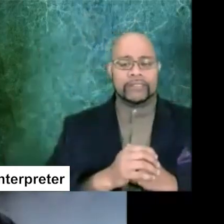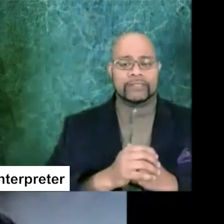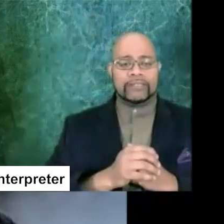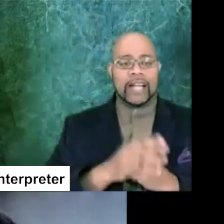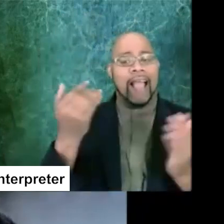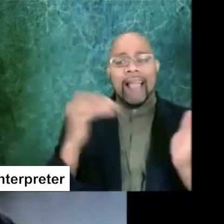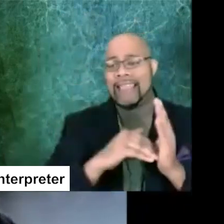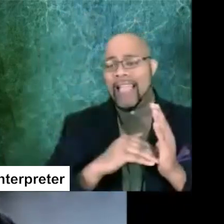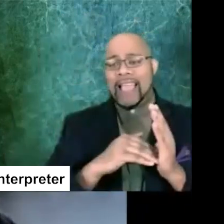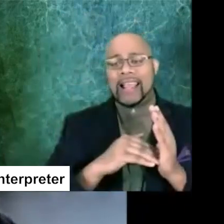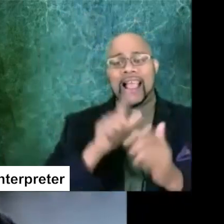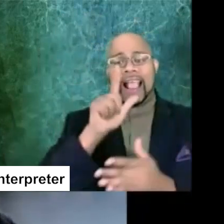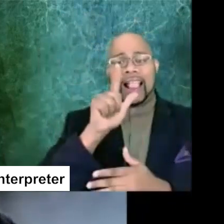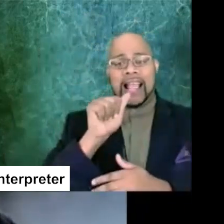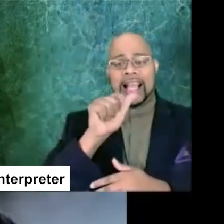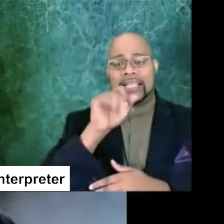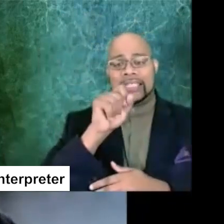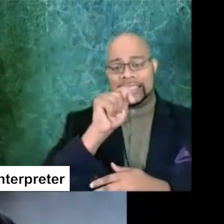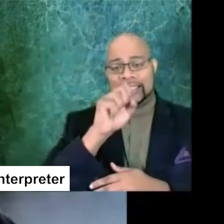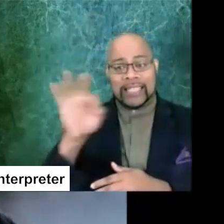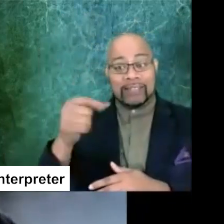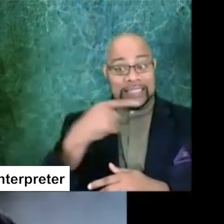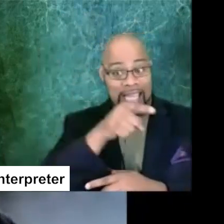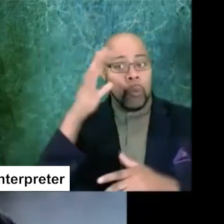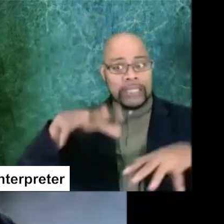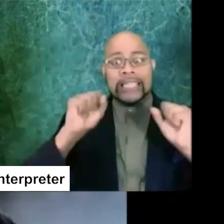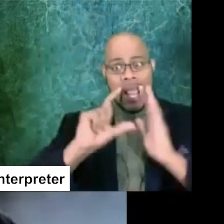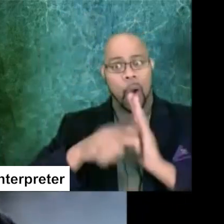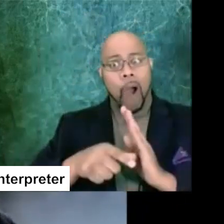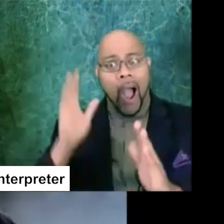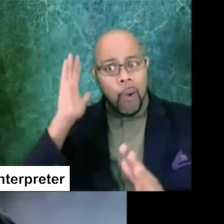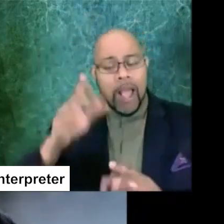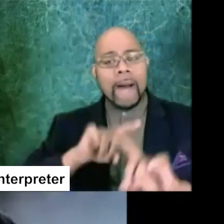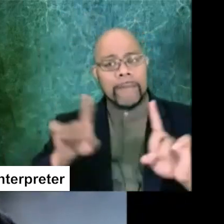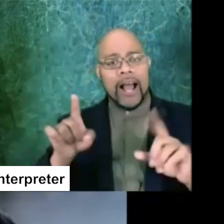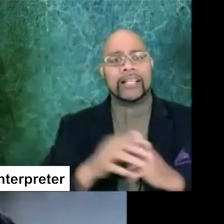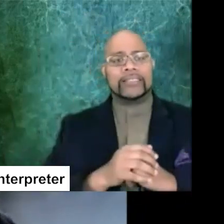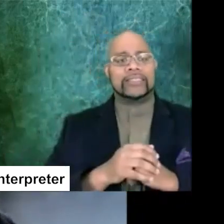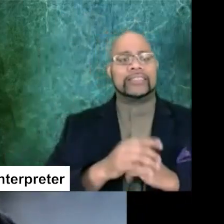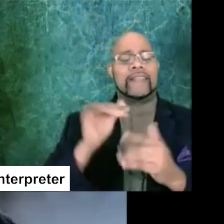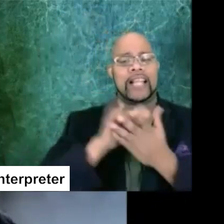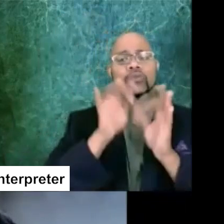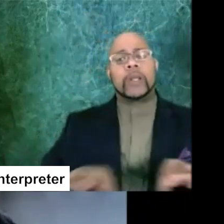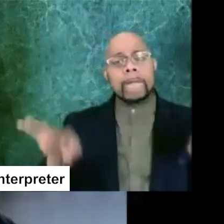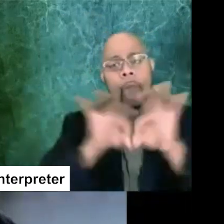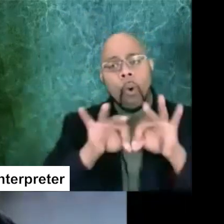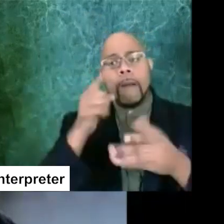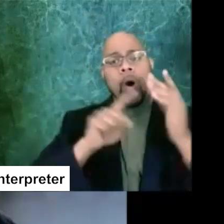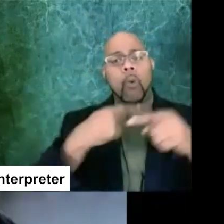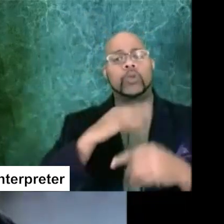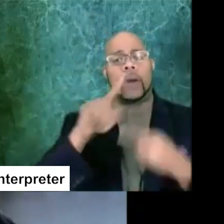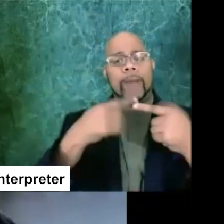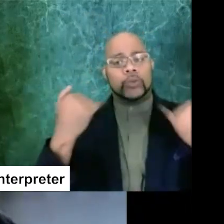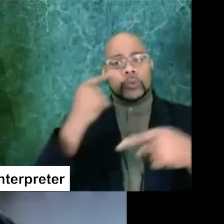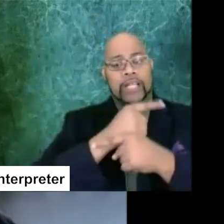And again, as Lateef said, it will take a while, but I think that's what's so critical about what we're talking about today.